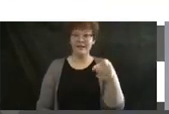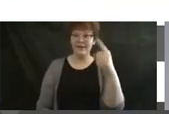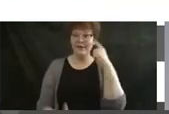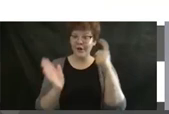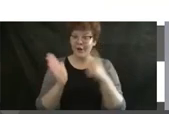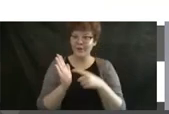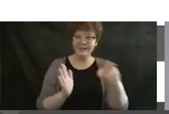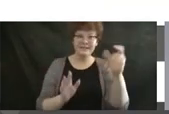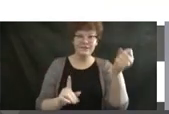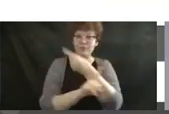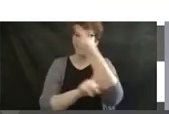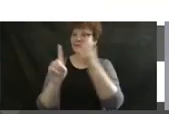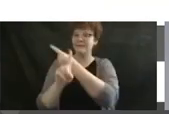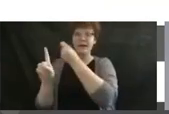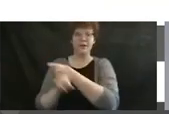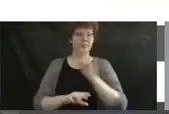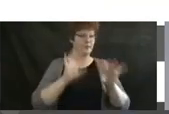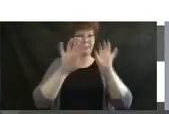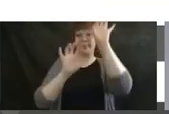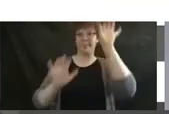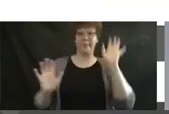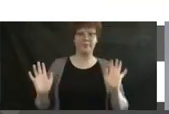randomizing the placement of those flowers.